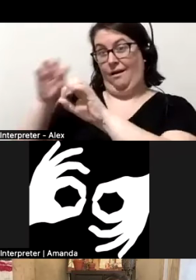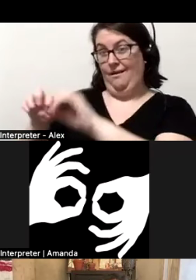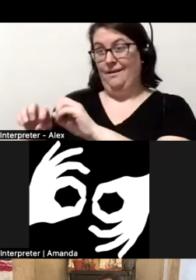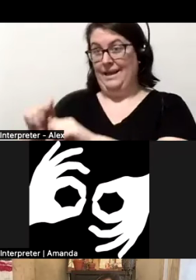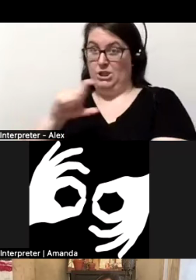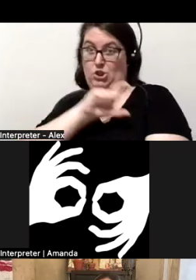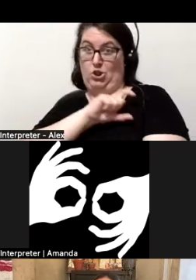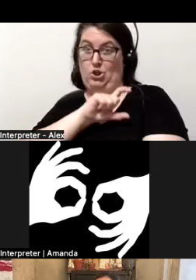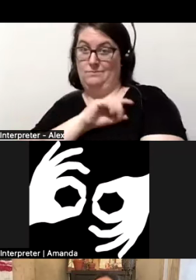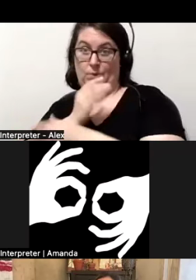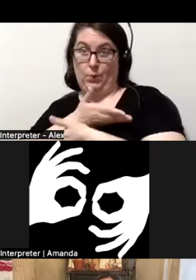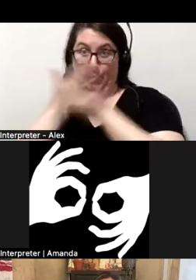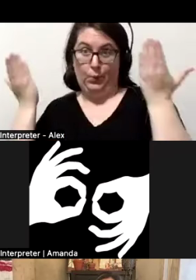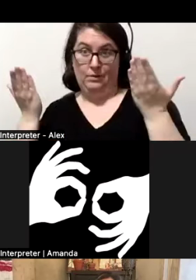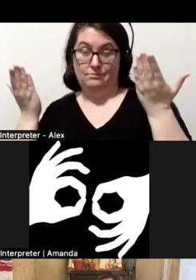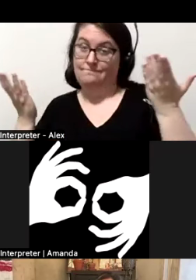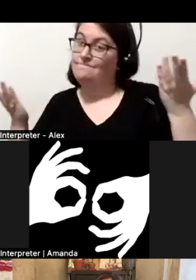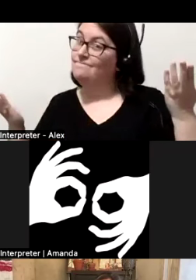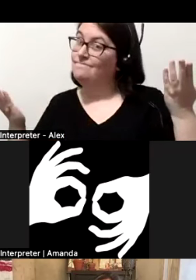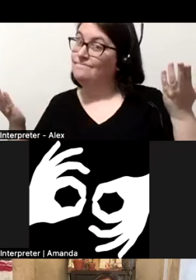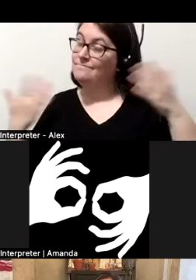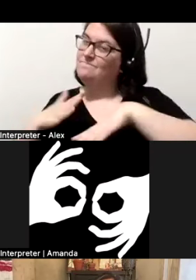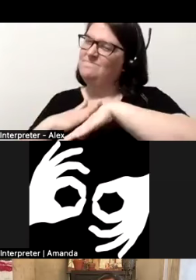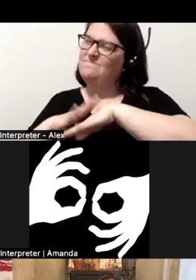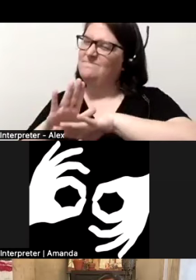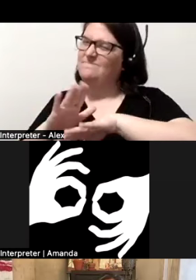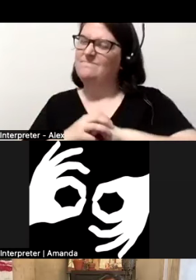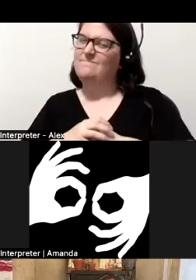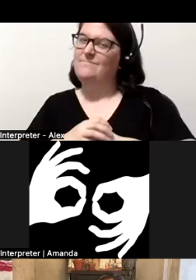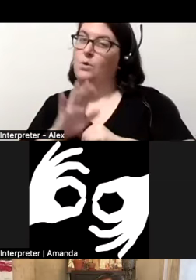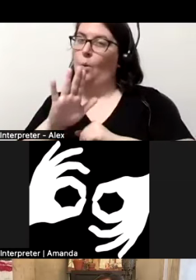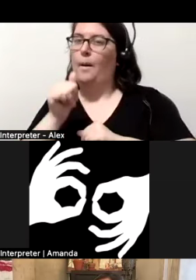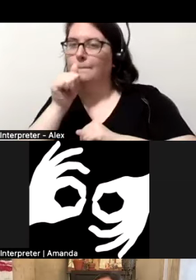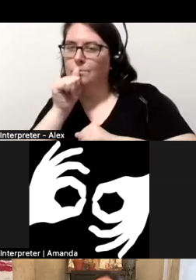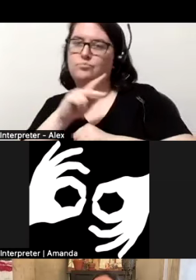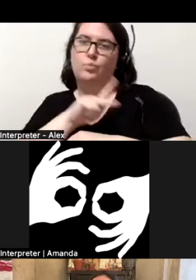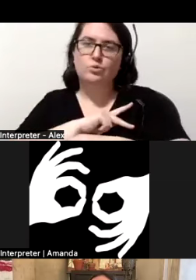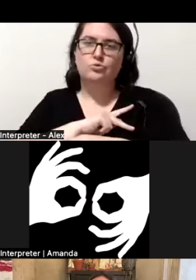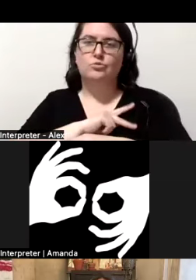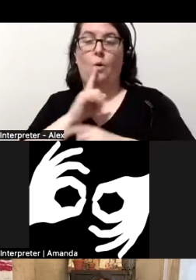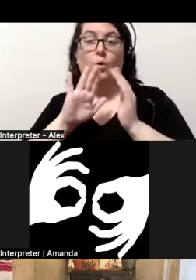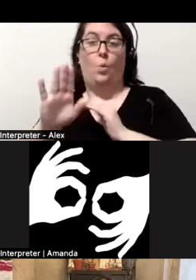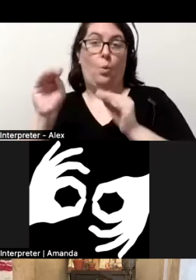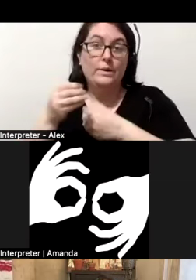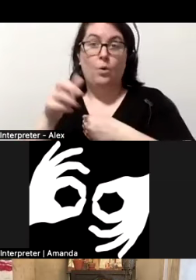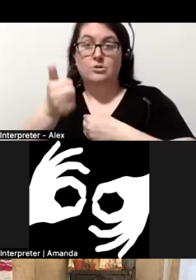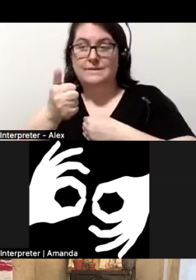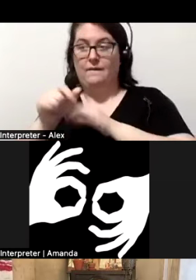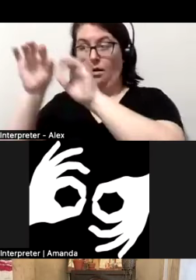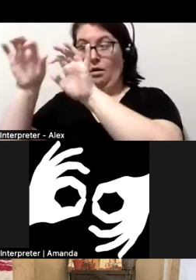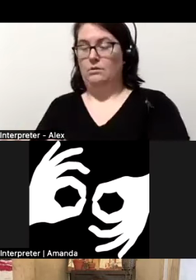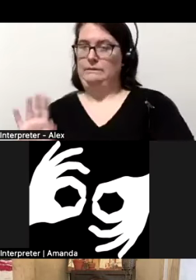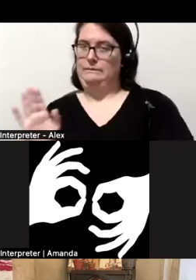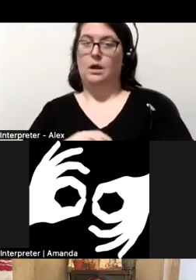not necessarily secure. So just be careful about that and don't include any kind of personal information. And finally, intellectual